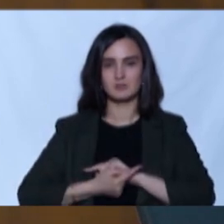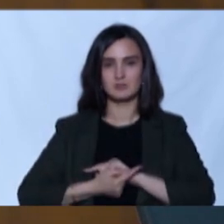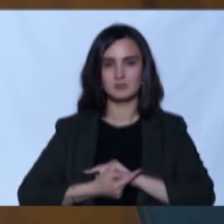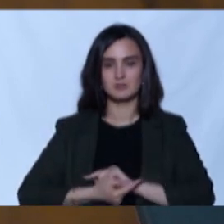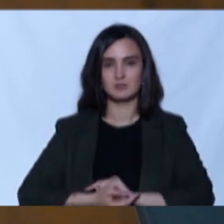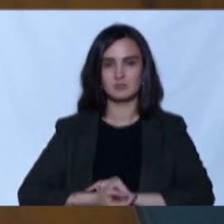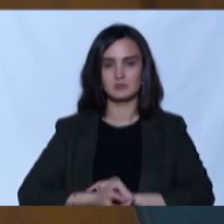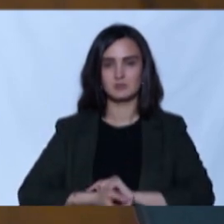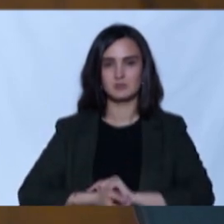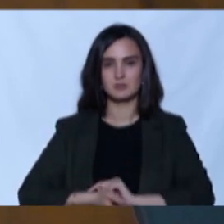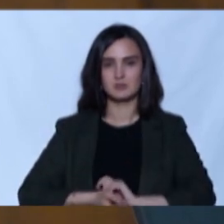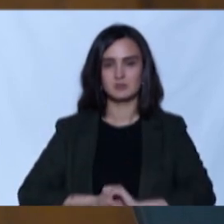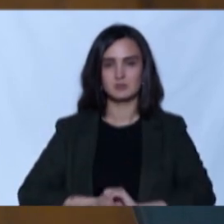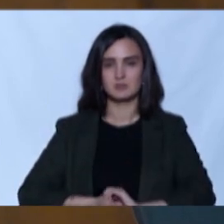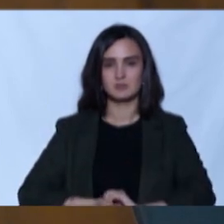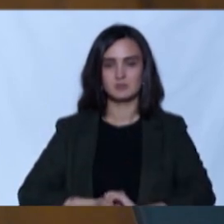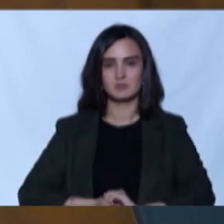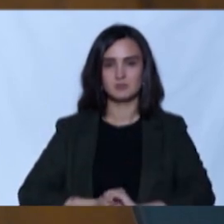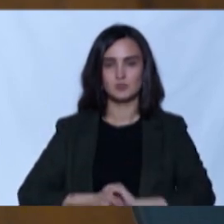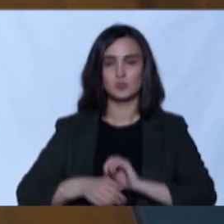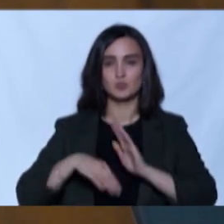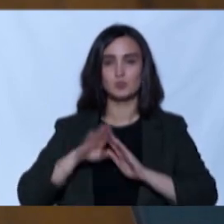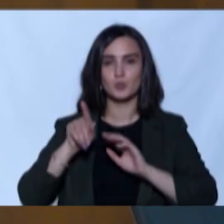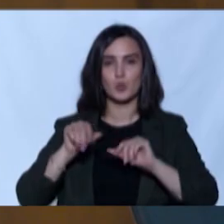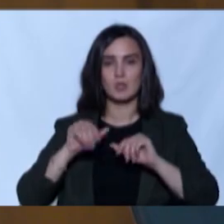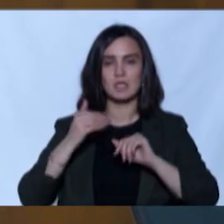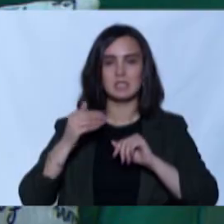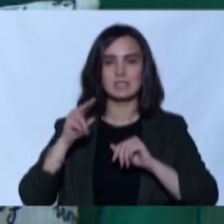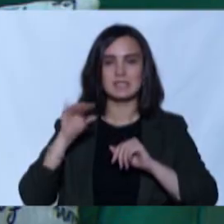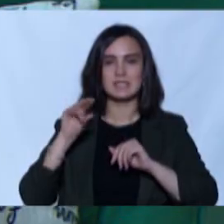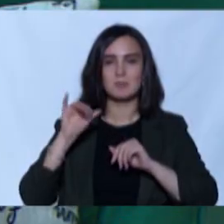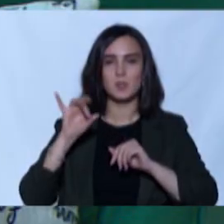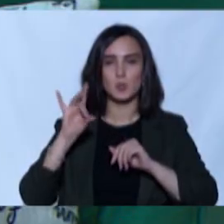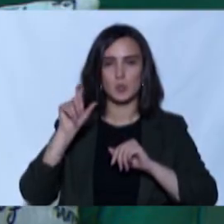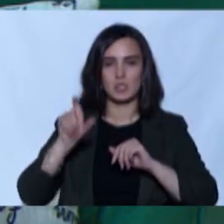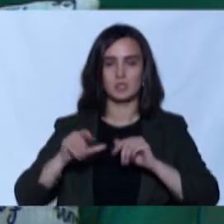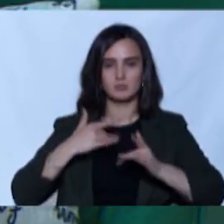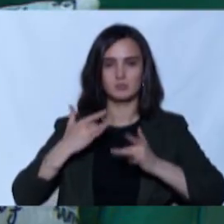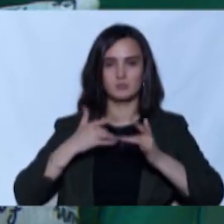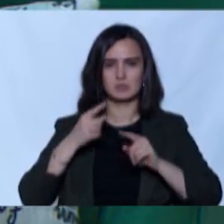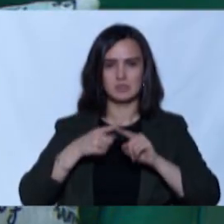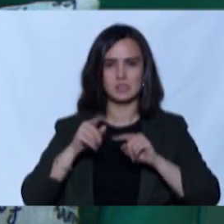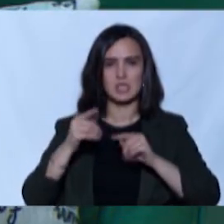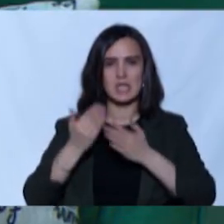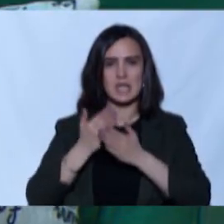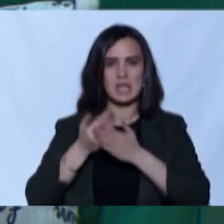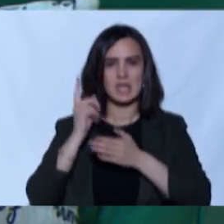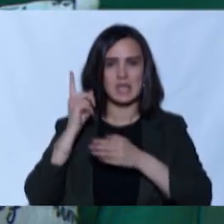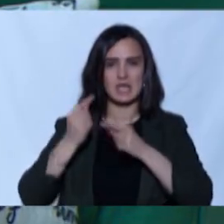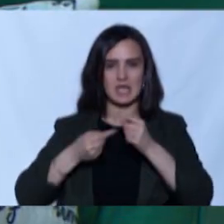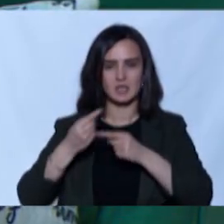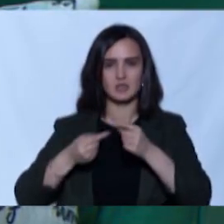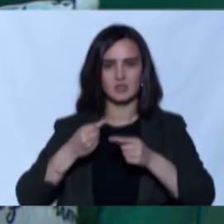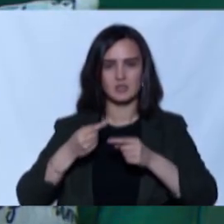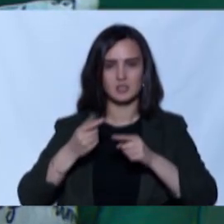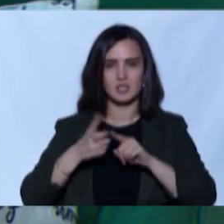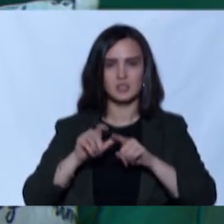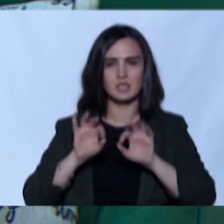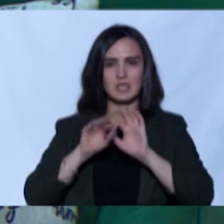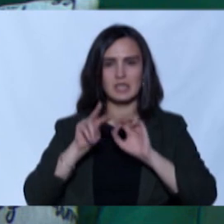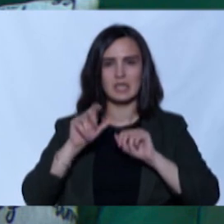of much more typical action hero. He's almost become a legend, Sherlock Holmes, and it's almost like the